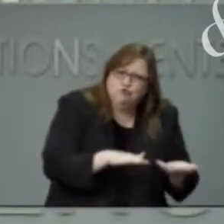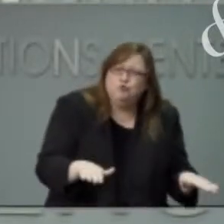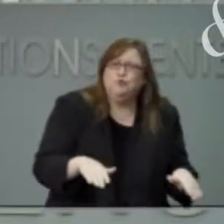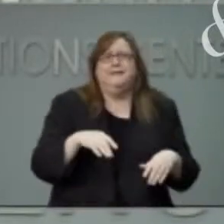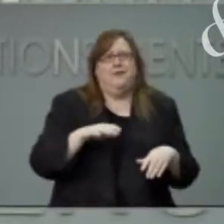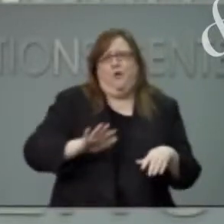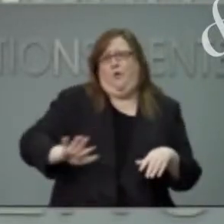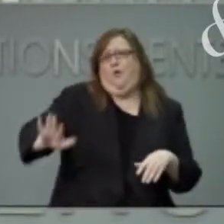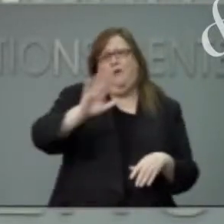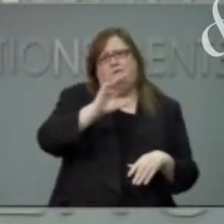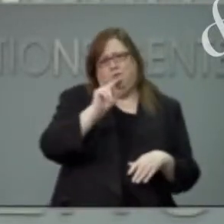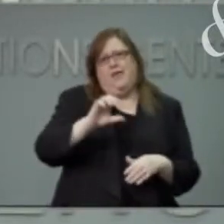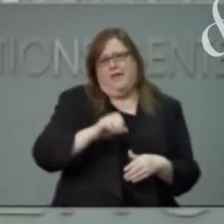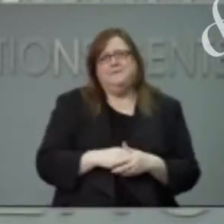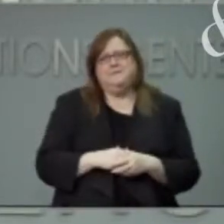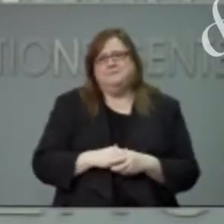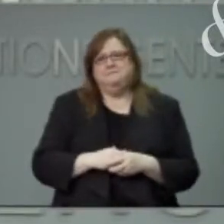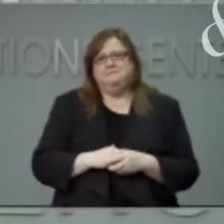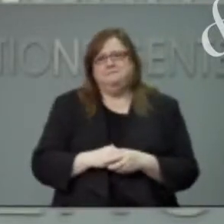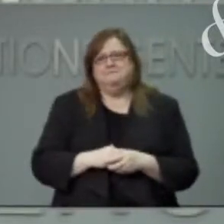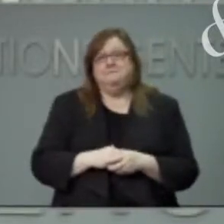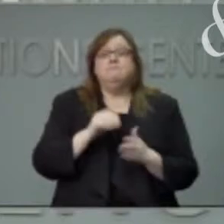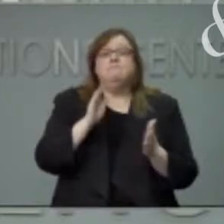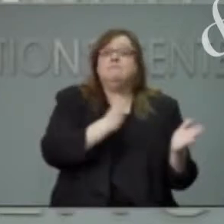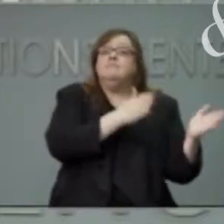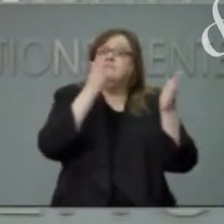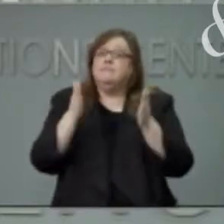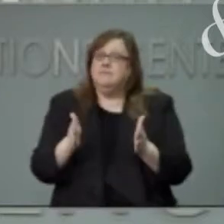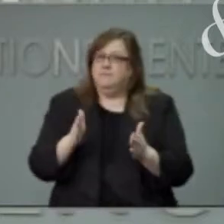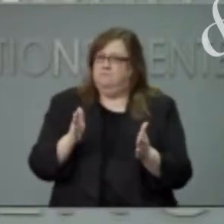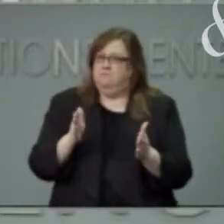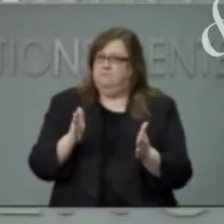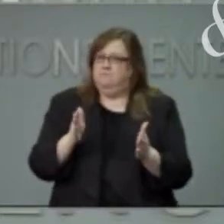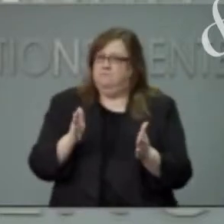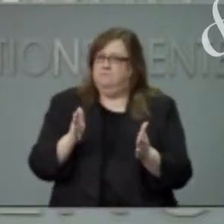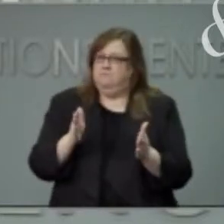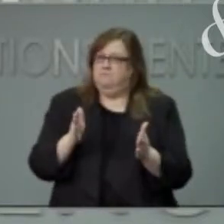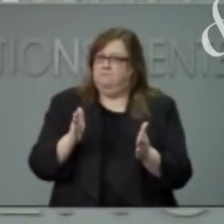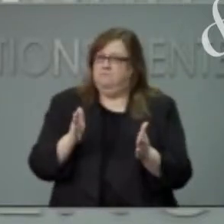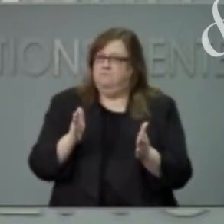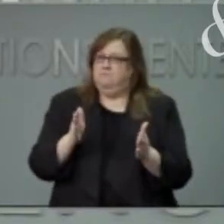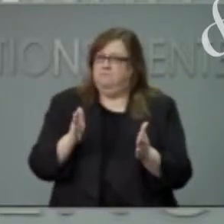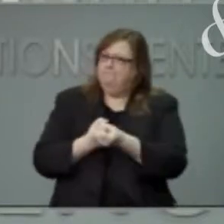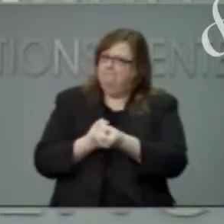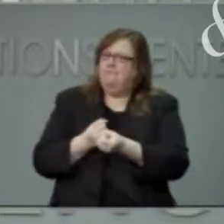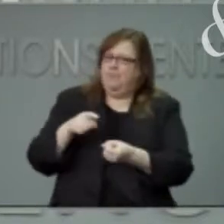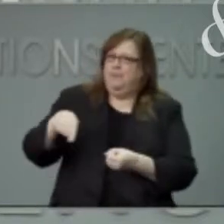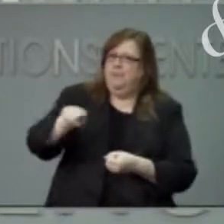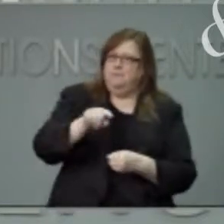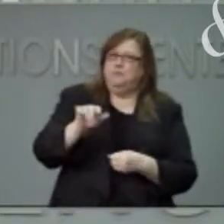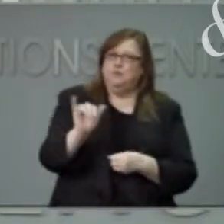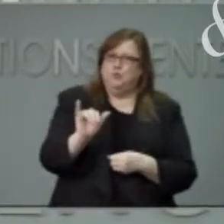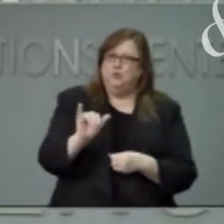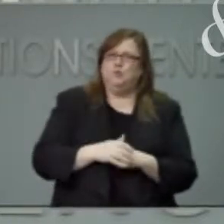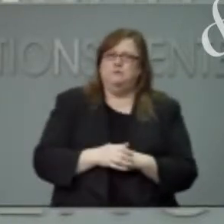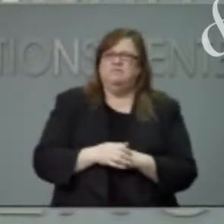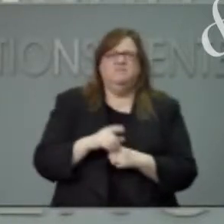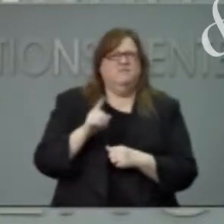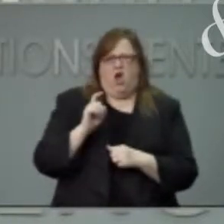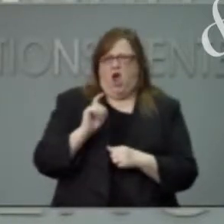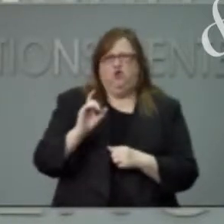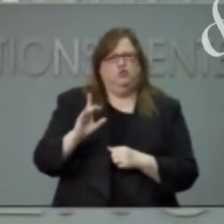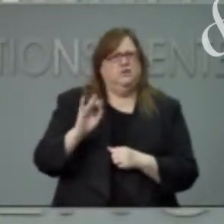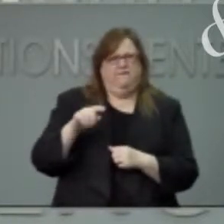businesses financial help dealing with the effects of the pandemic. Hundreds of our in the Department of Commerce expects to make the